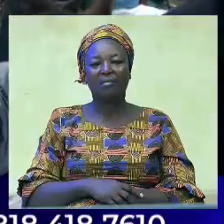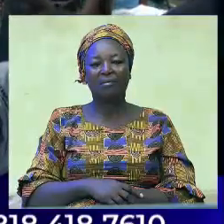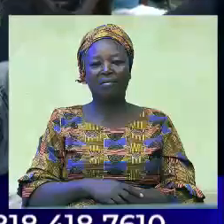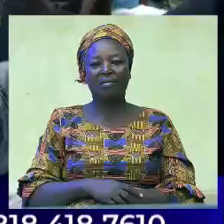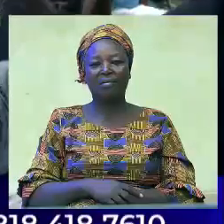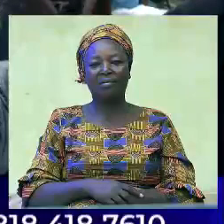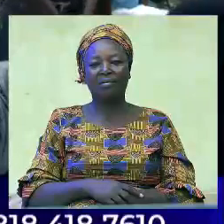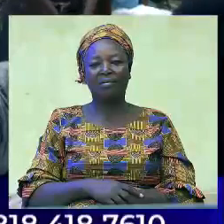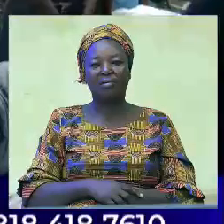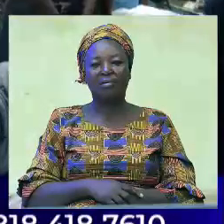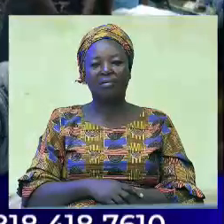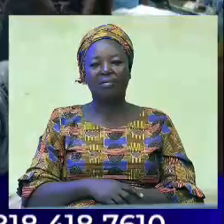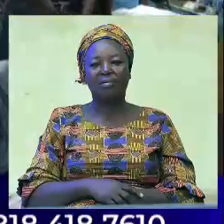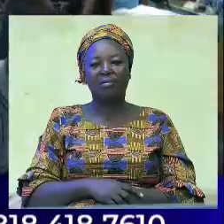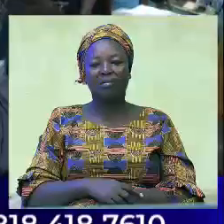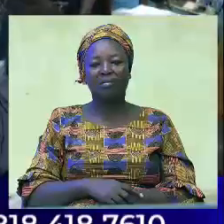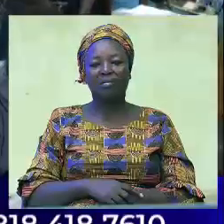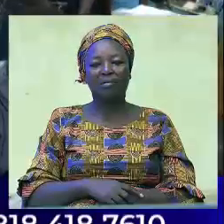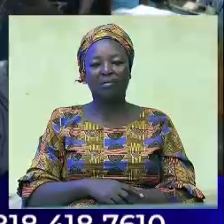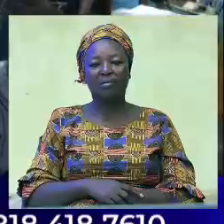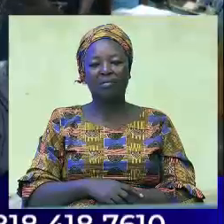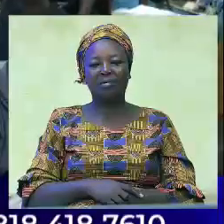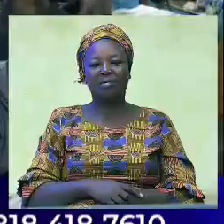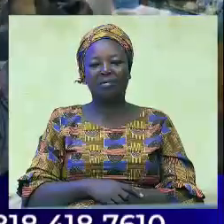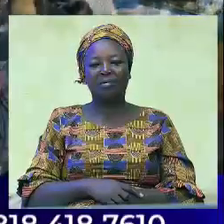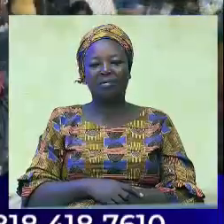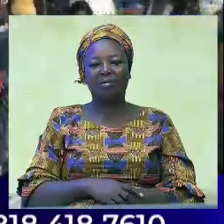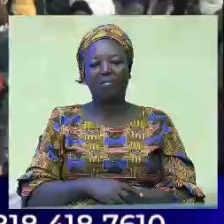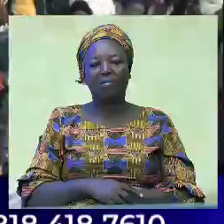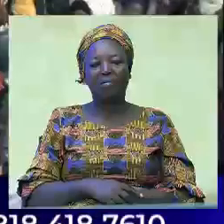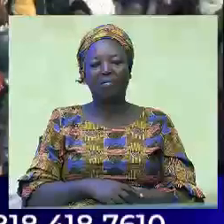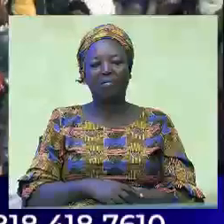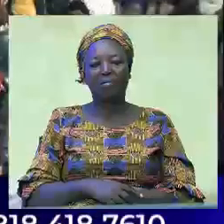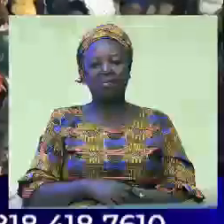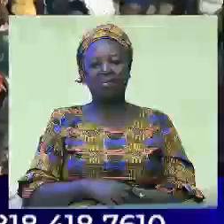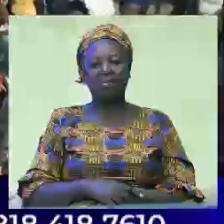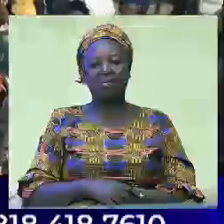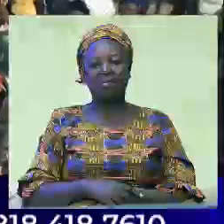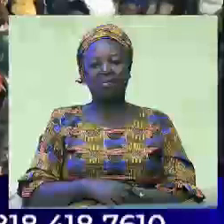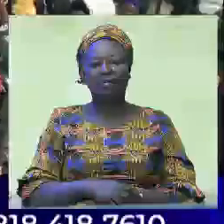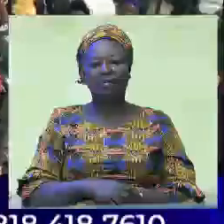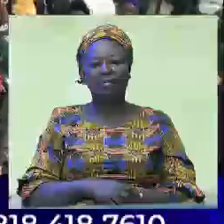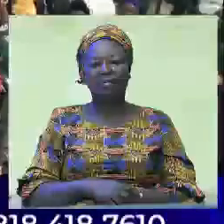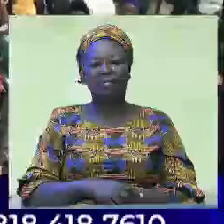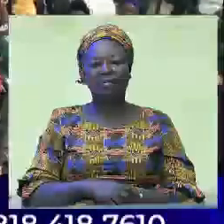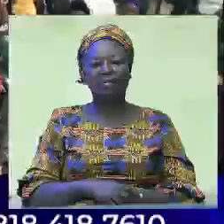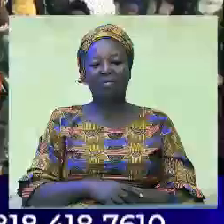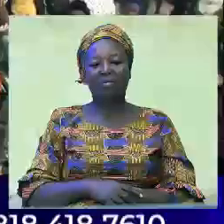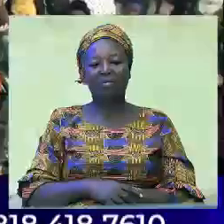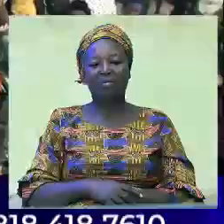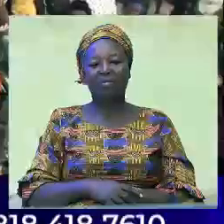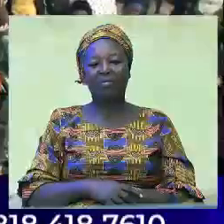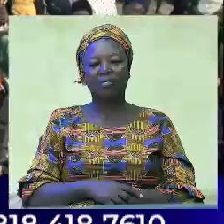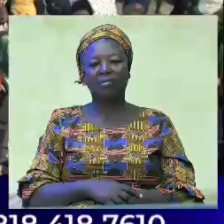can never ever doubt Thank my you, Prince, God. Thank you, brother. Oh. Let's have your testimony. I can never doubt my God. Oh. I can never